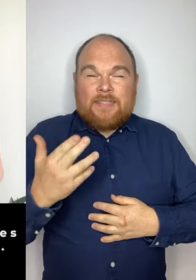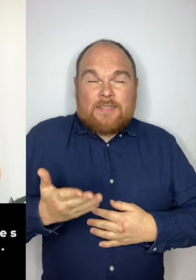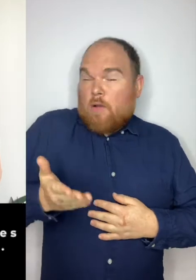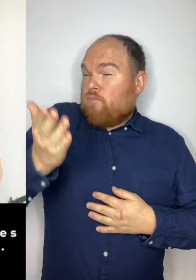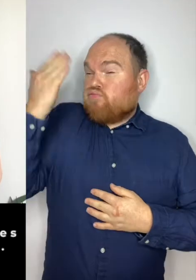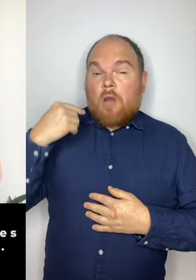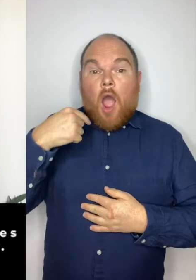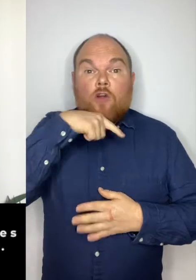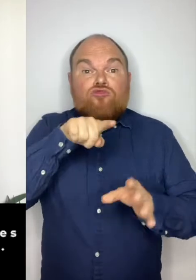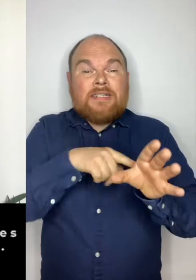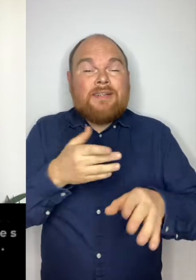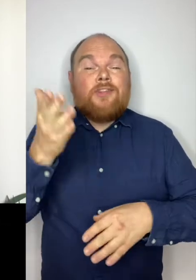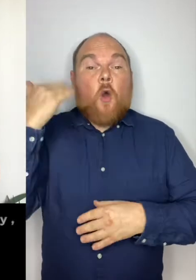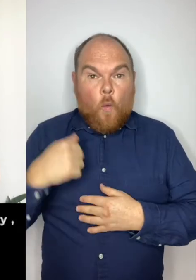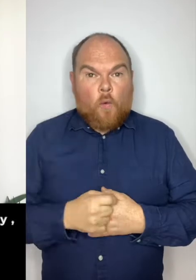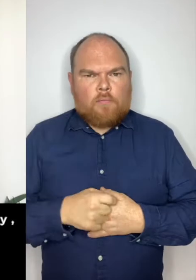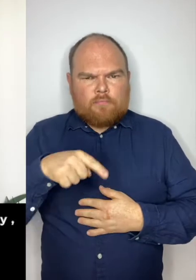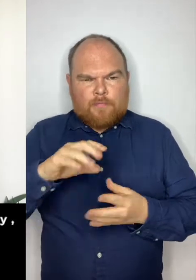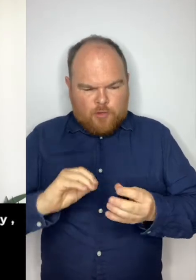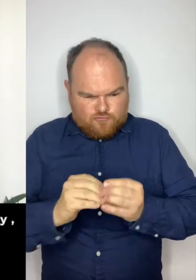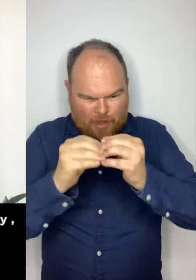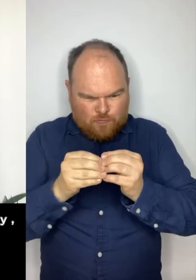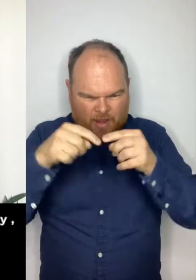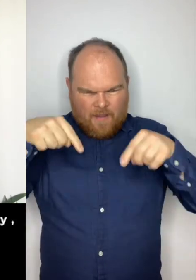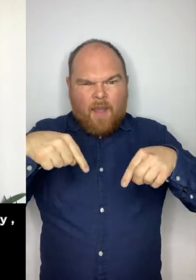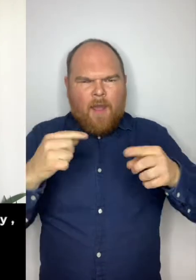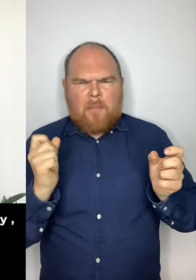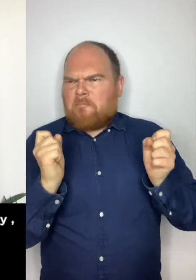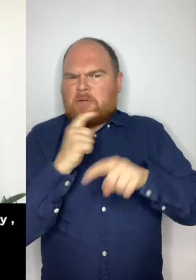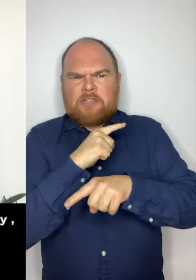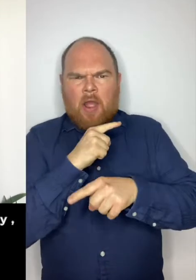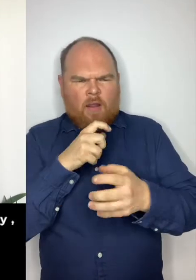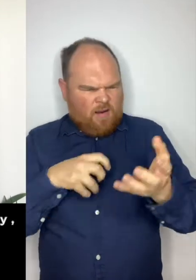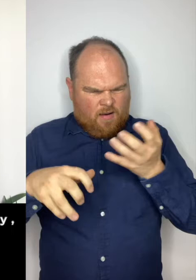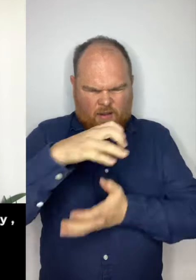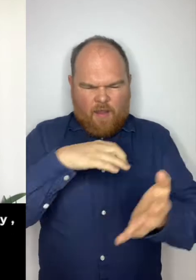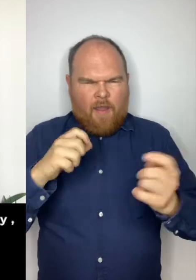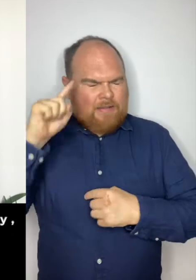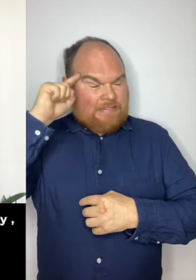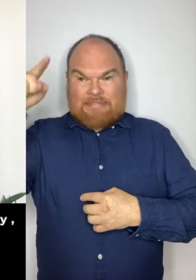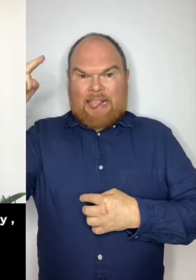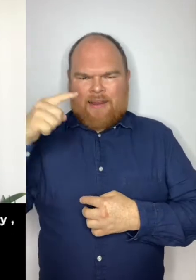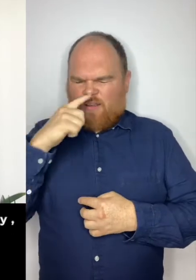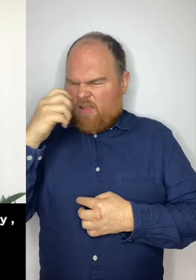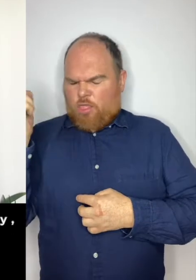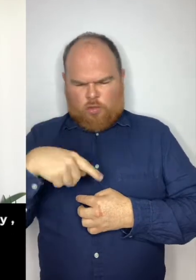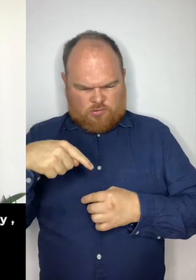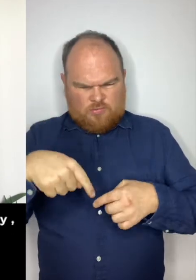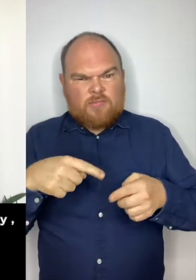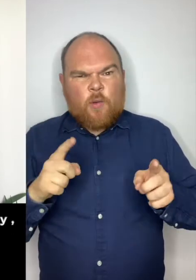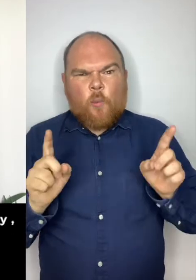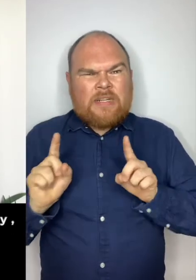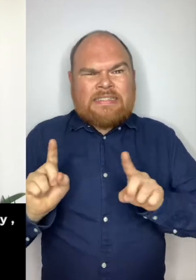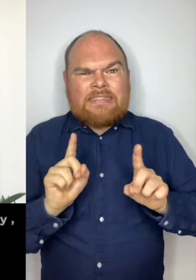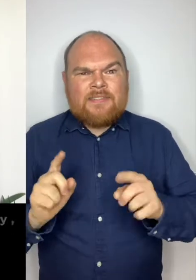art and performance about 100 years ago. Their work was absurd, silly, chaotic, and almost always